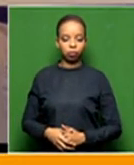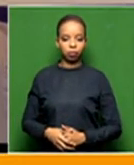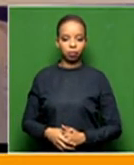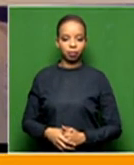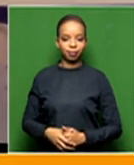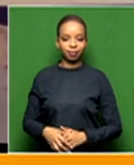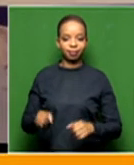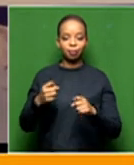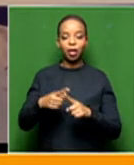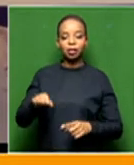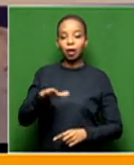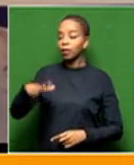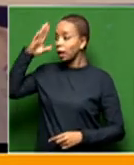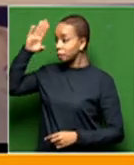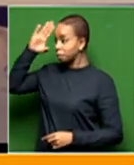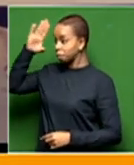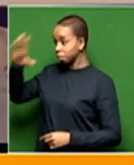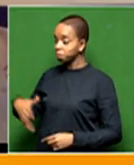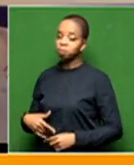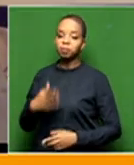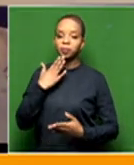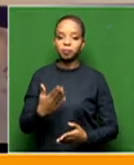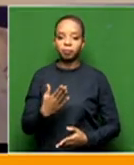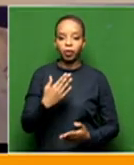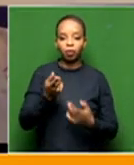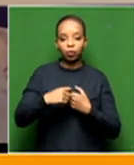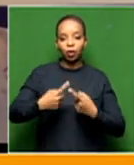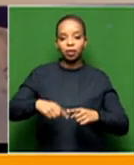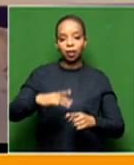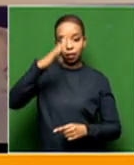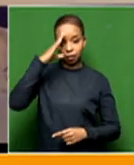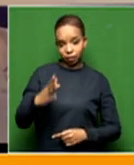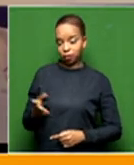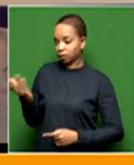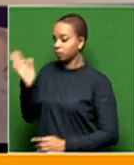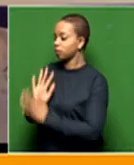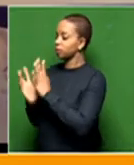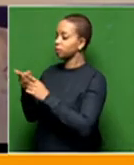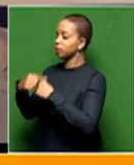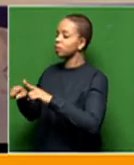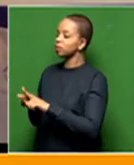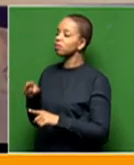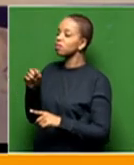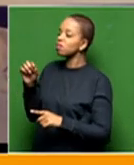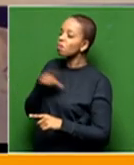Thanks for having me. First of all, tell us what the AI Expo entails and why you saw a gap to create this